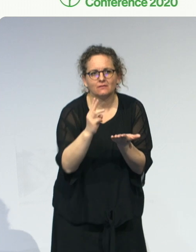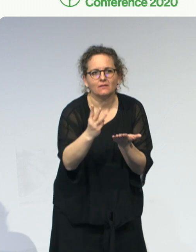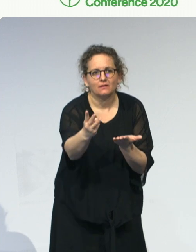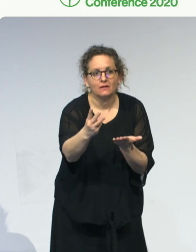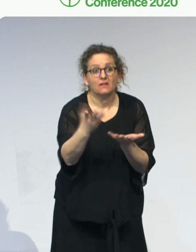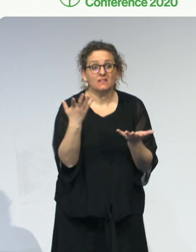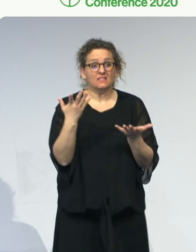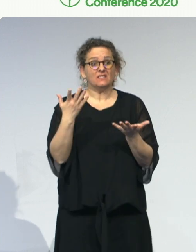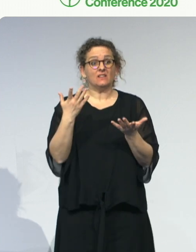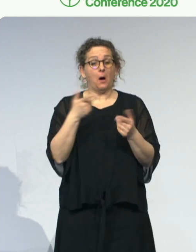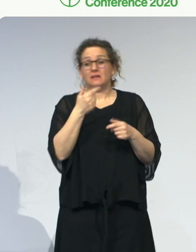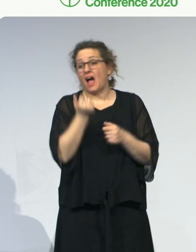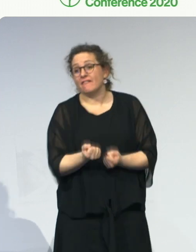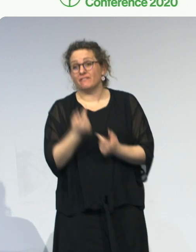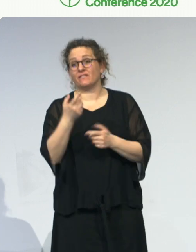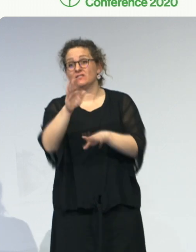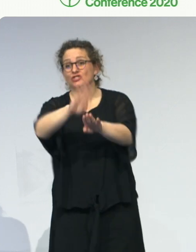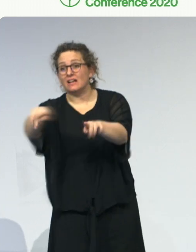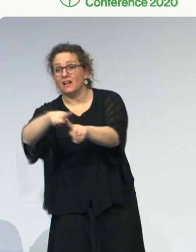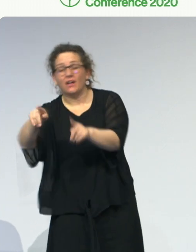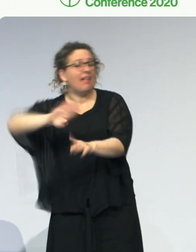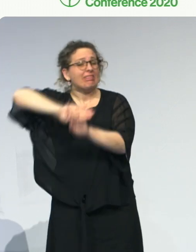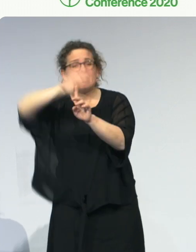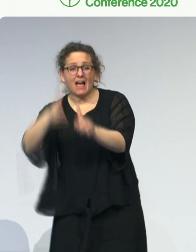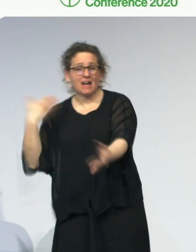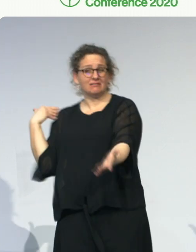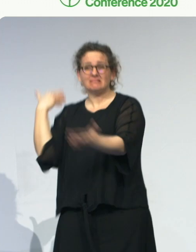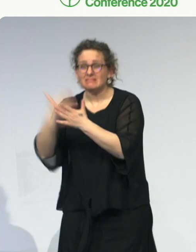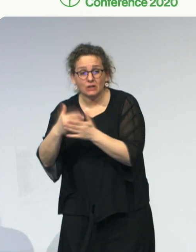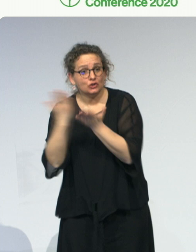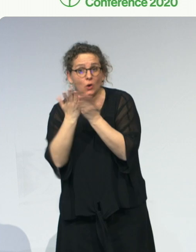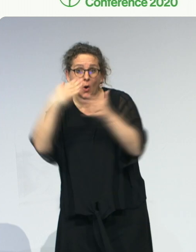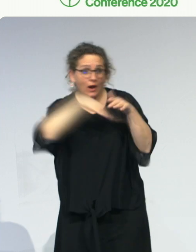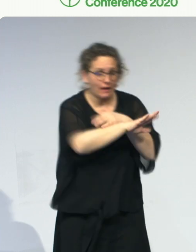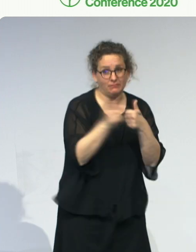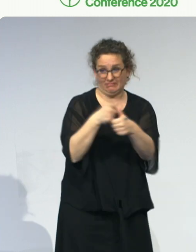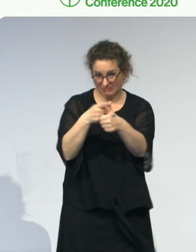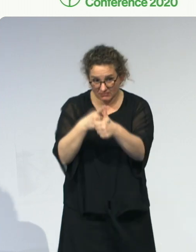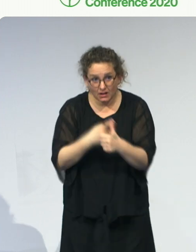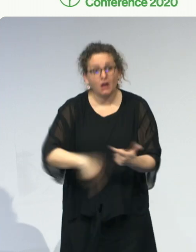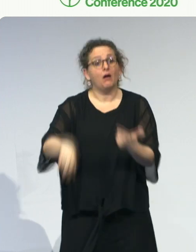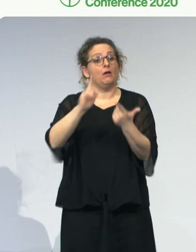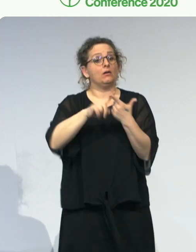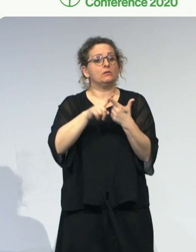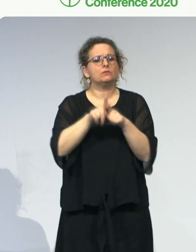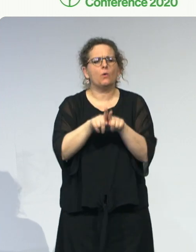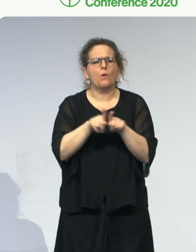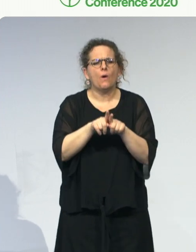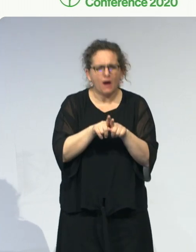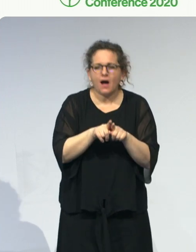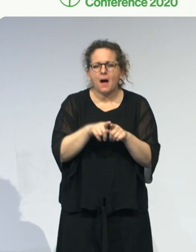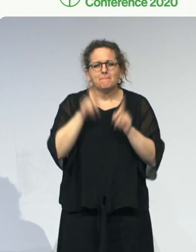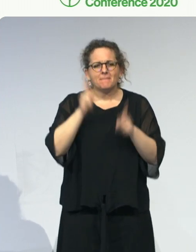that they achieve their potential. And in addition, we have the enormous challenge of assessing the capacities and needs